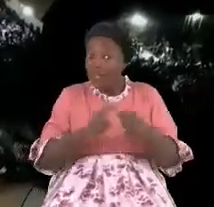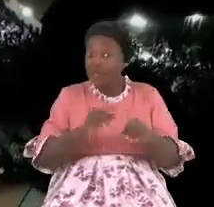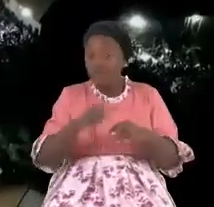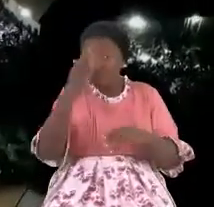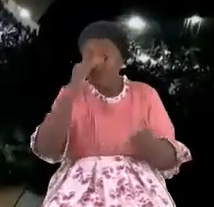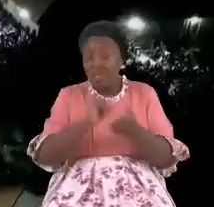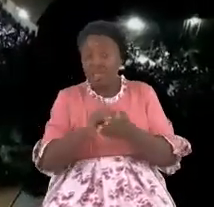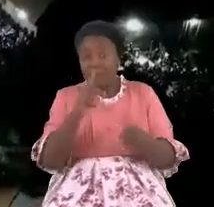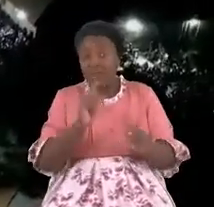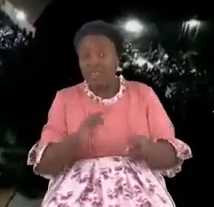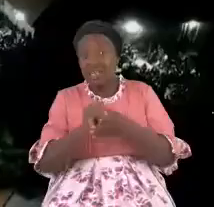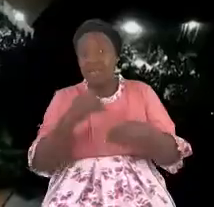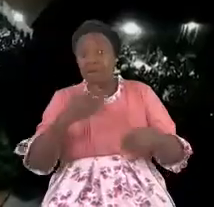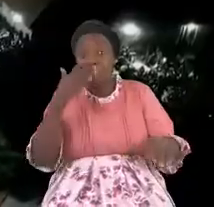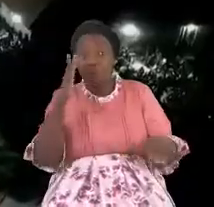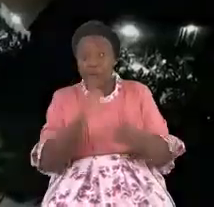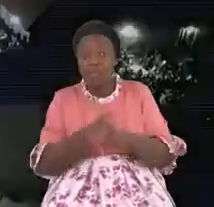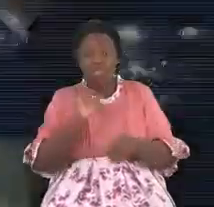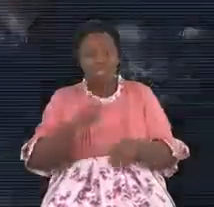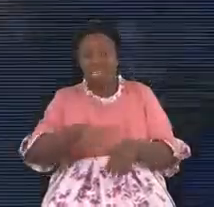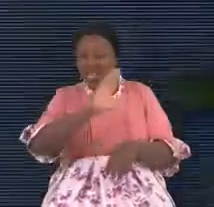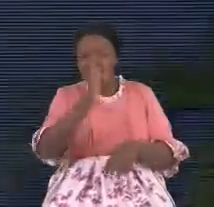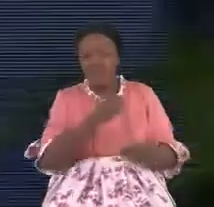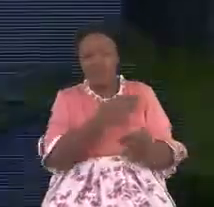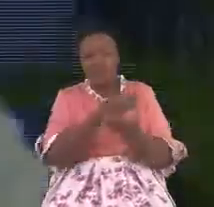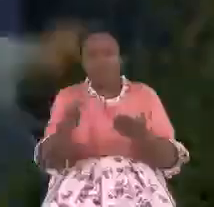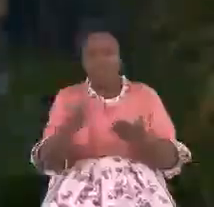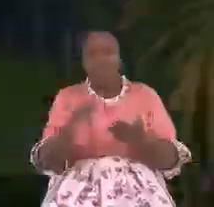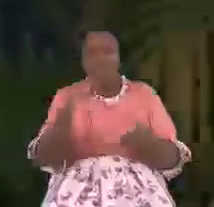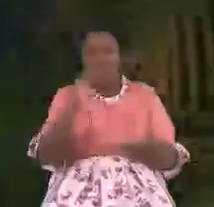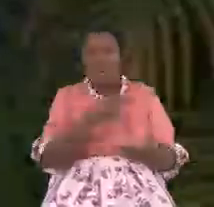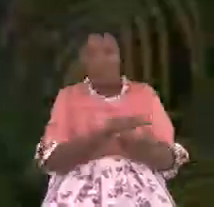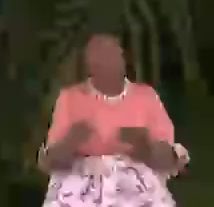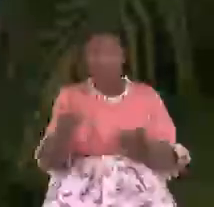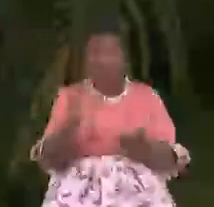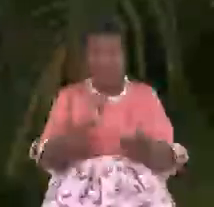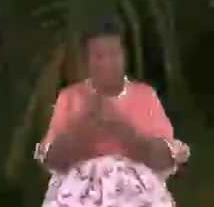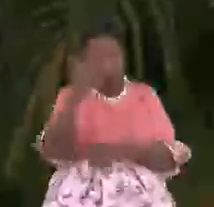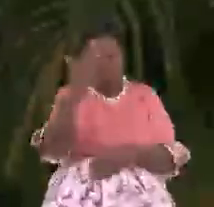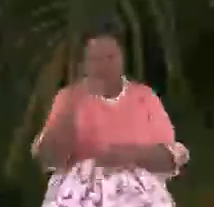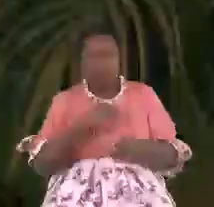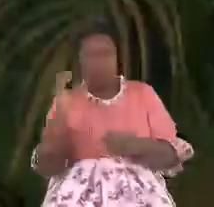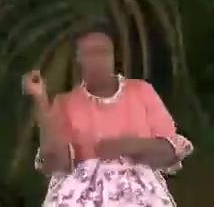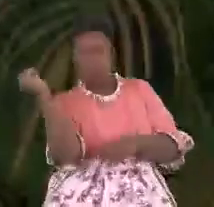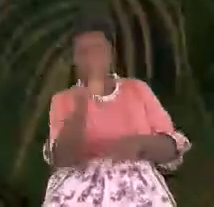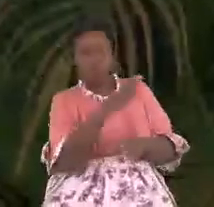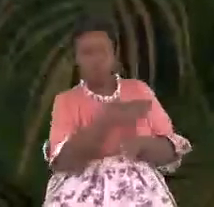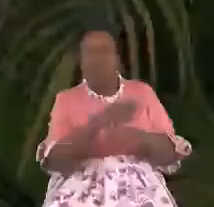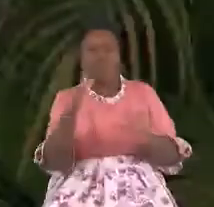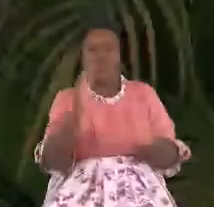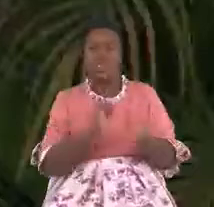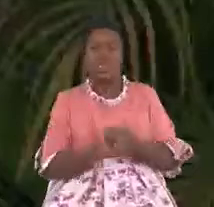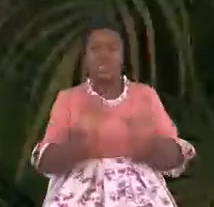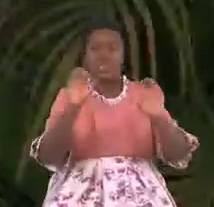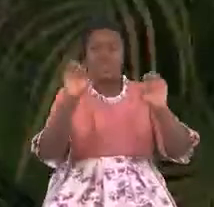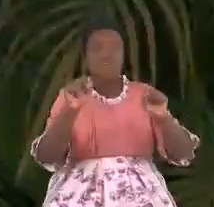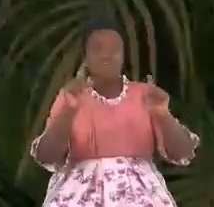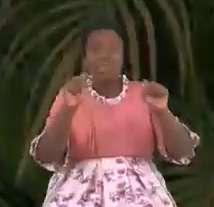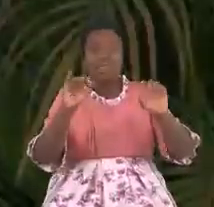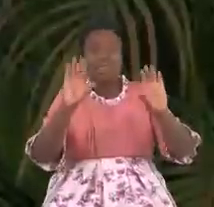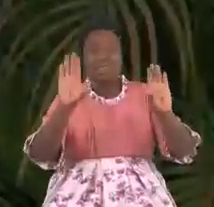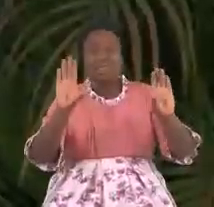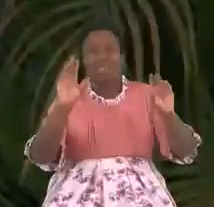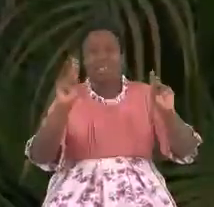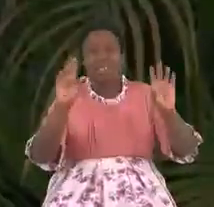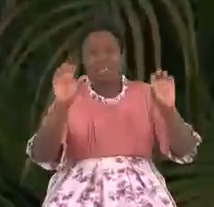reason why you throw the sticks away. At the beginning, it's like you're learning how